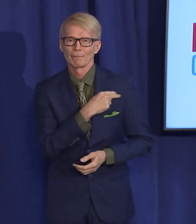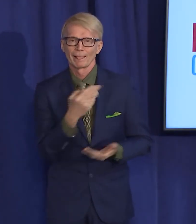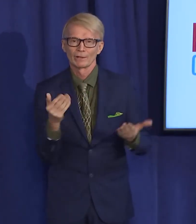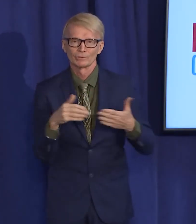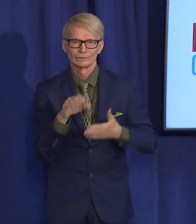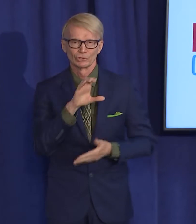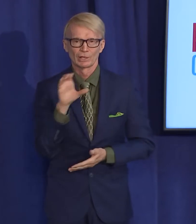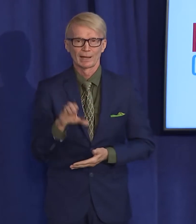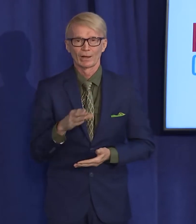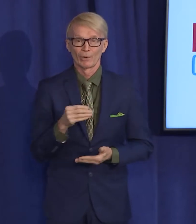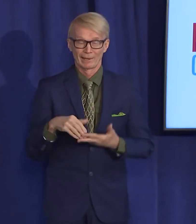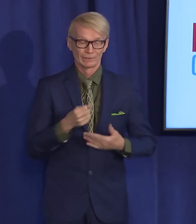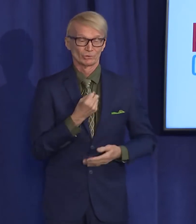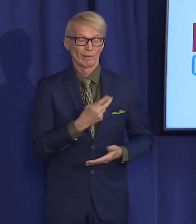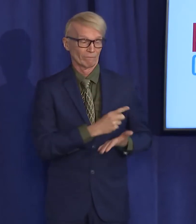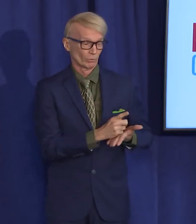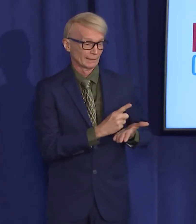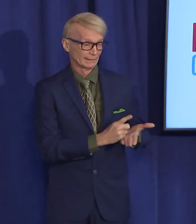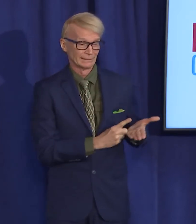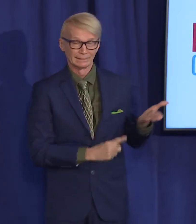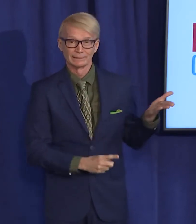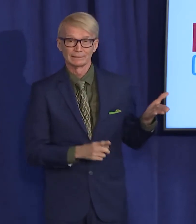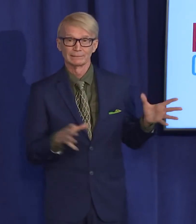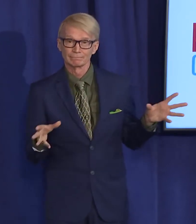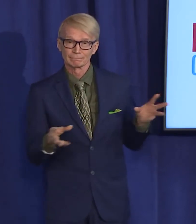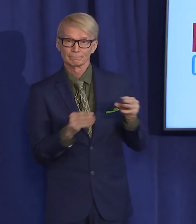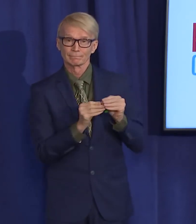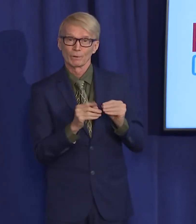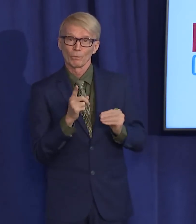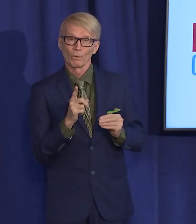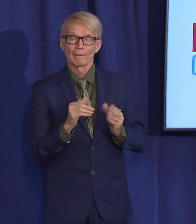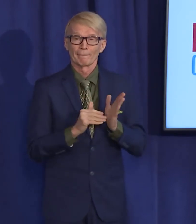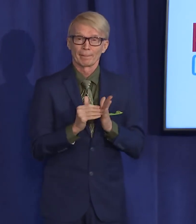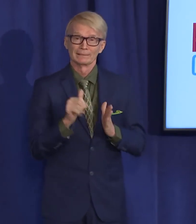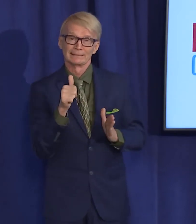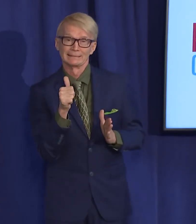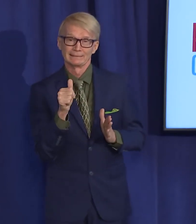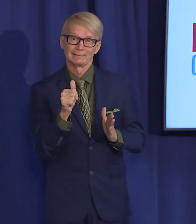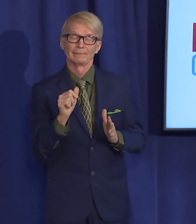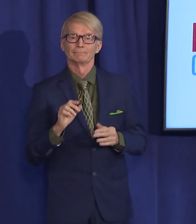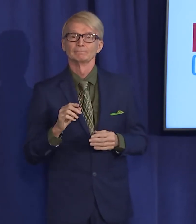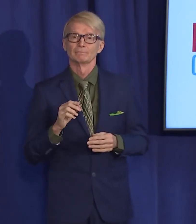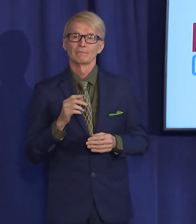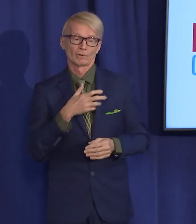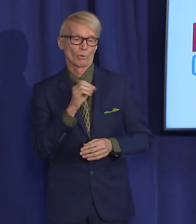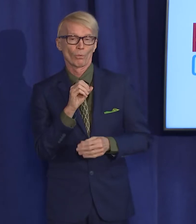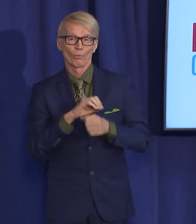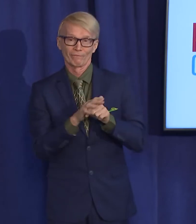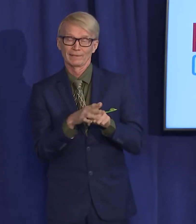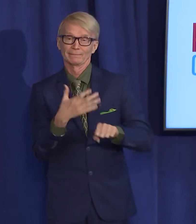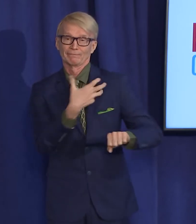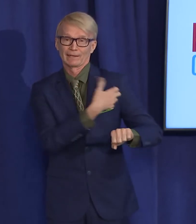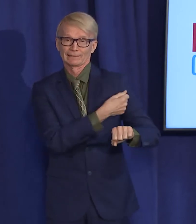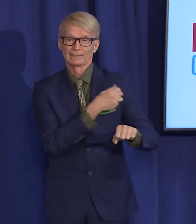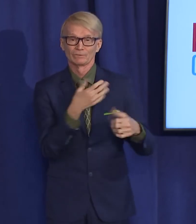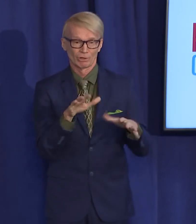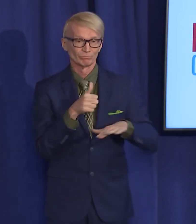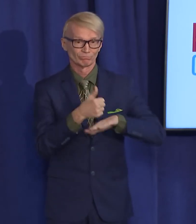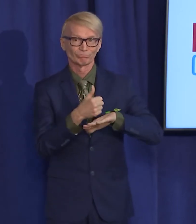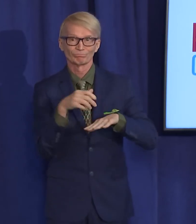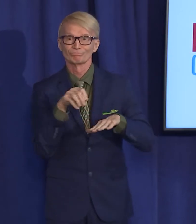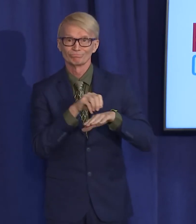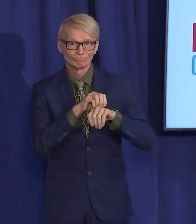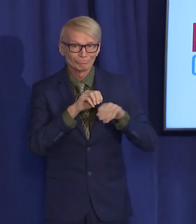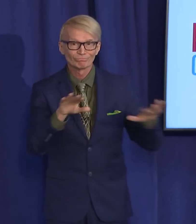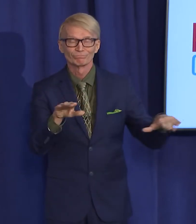than 110 million COVID vaccinations have already been given across the United States. Here in Chicago,